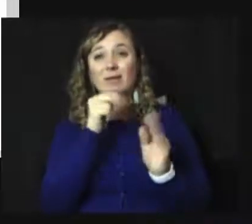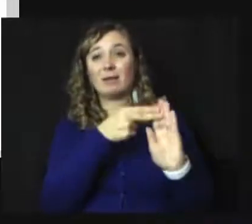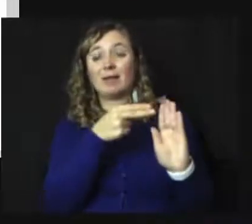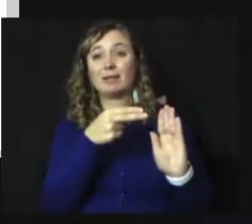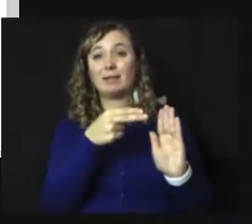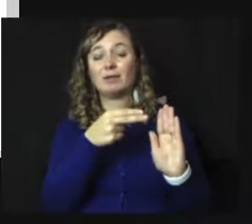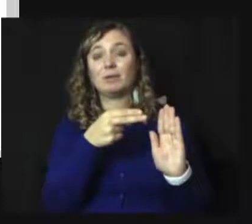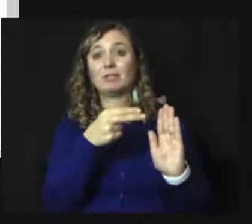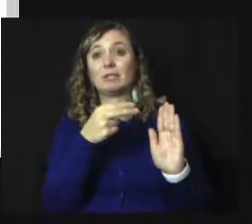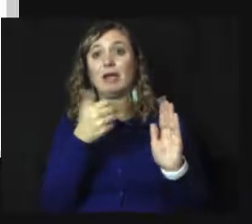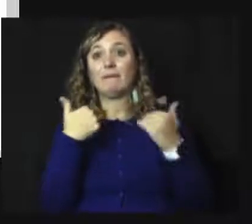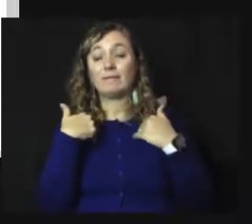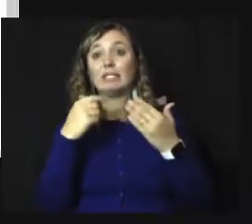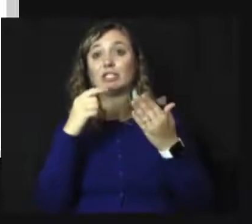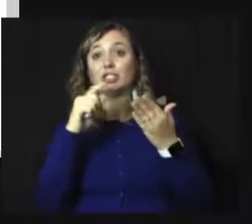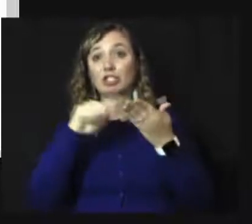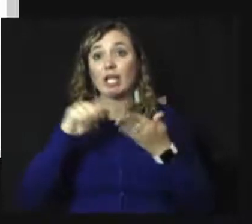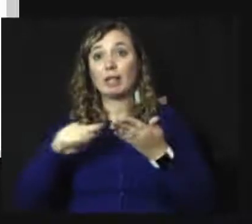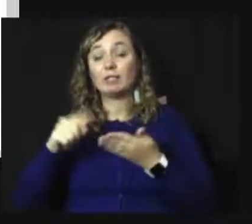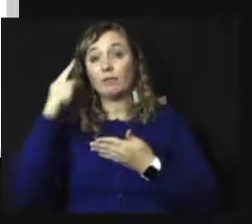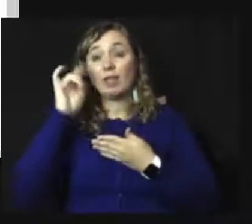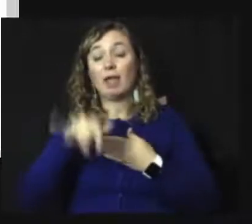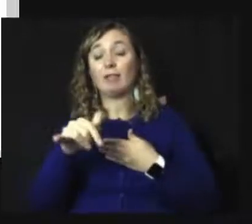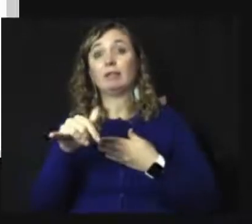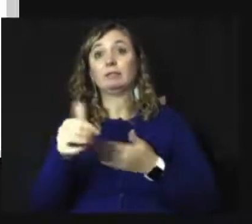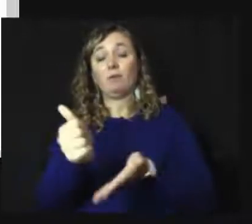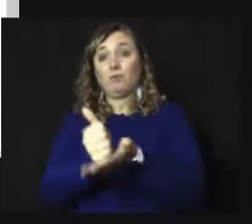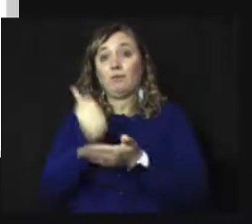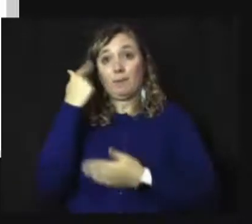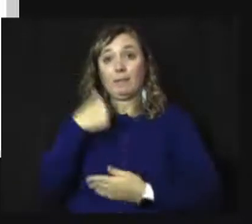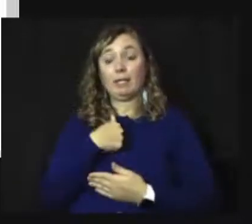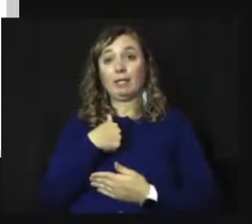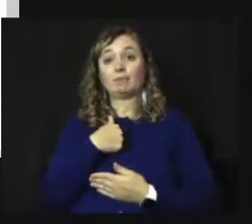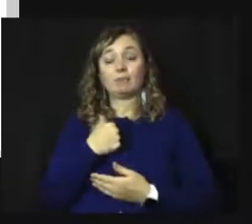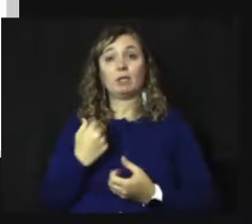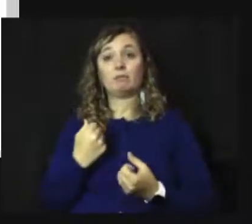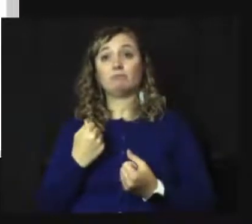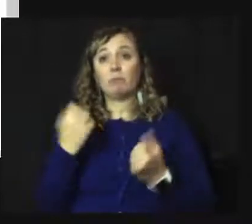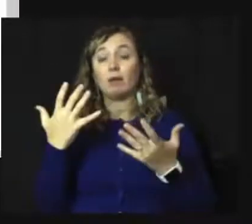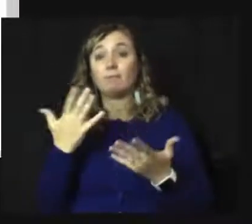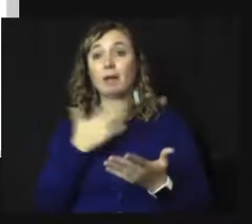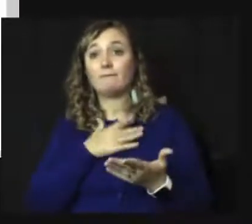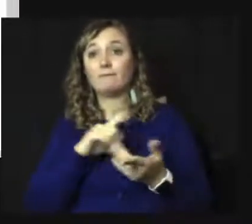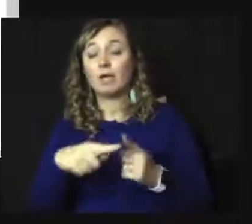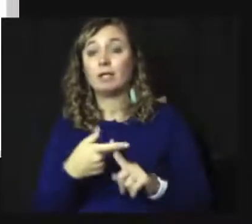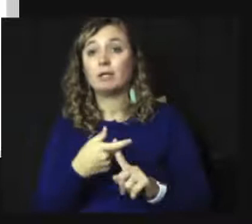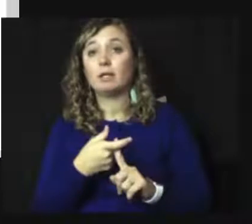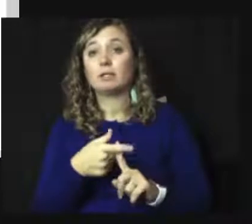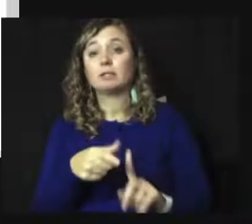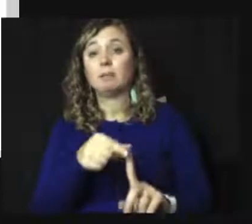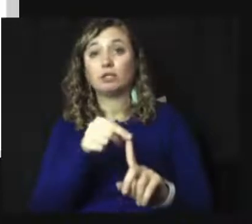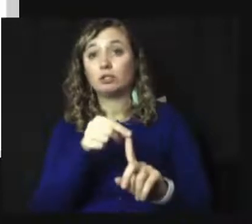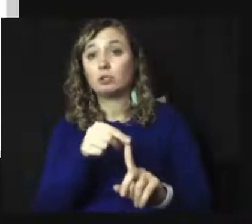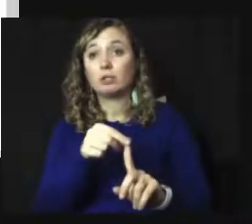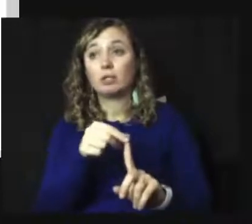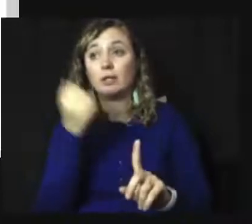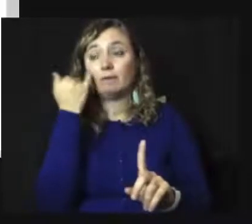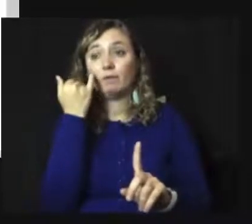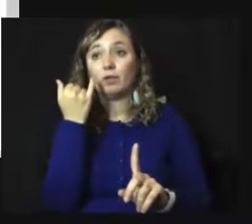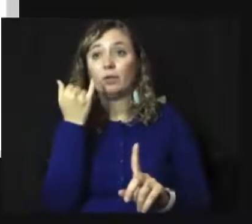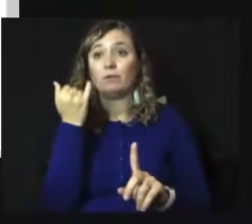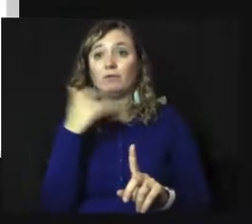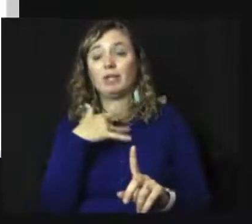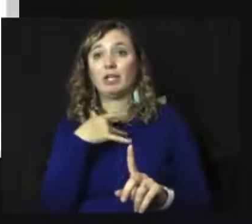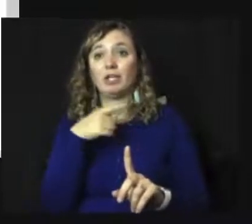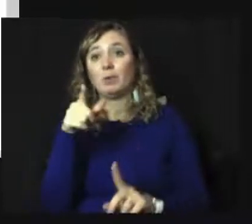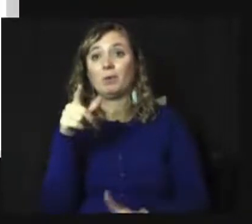that checklist has helped me, a lot of my friends, and is especially useful if you, related to the manic pixie dream